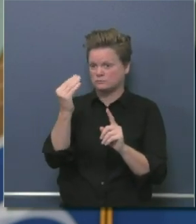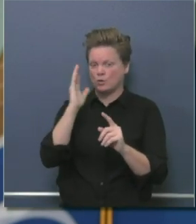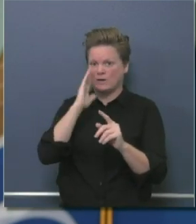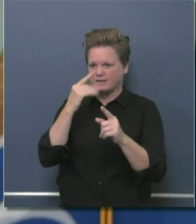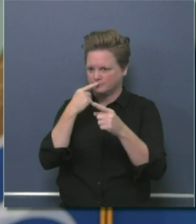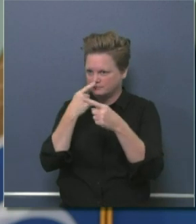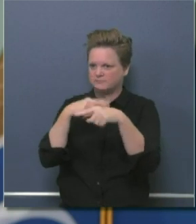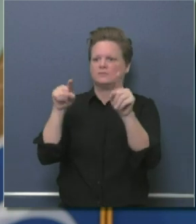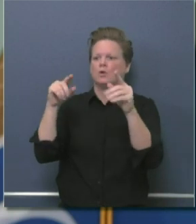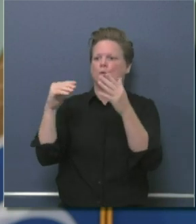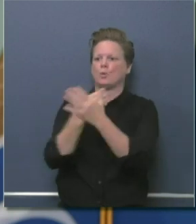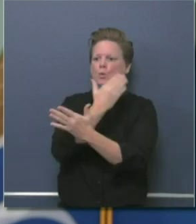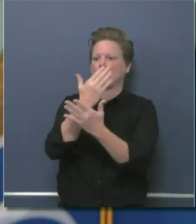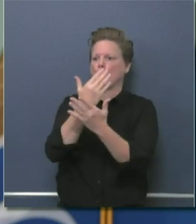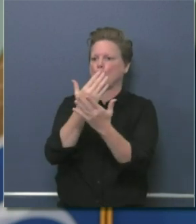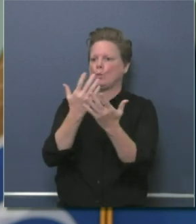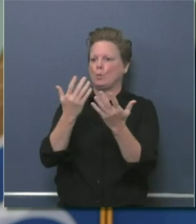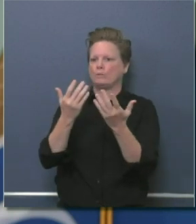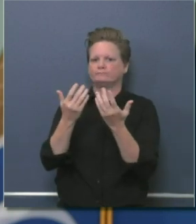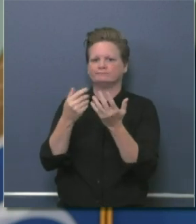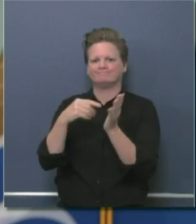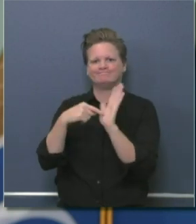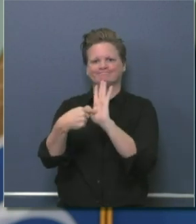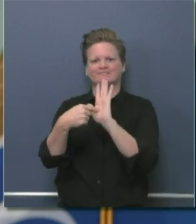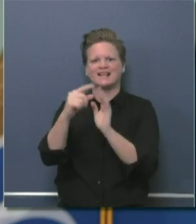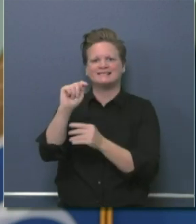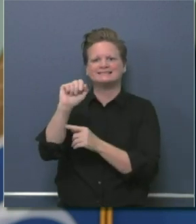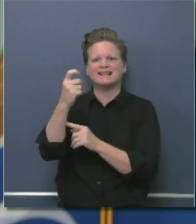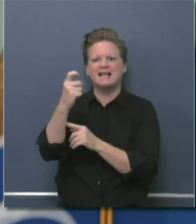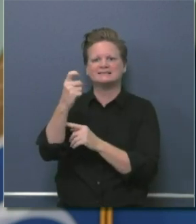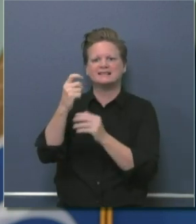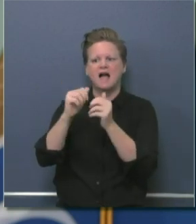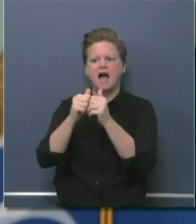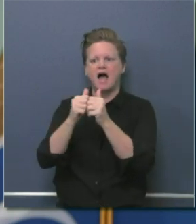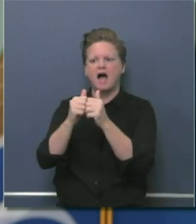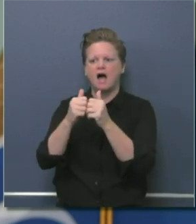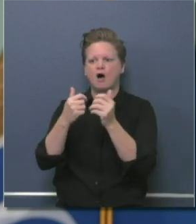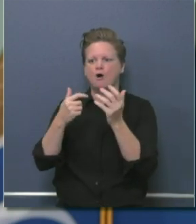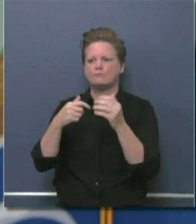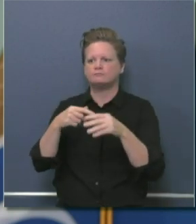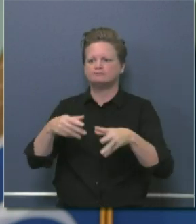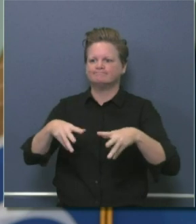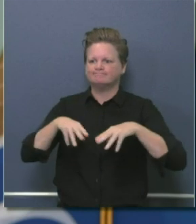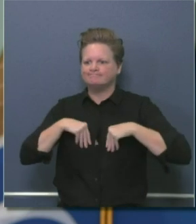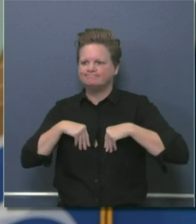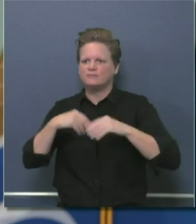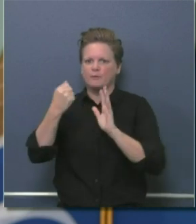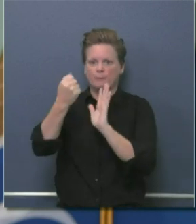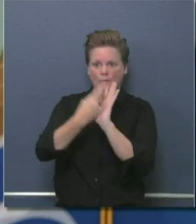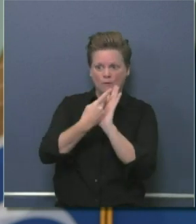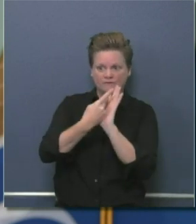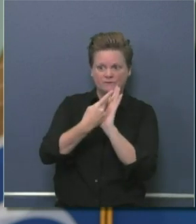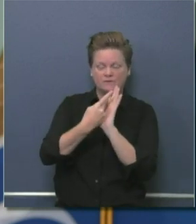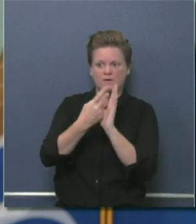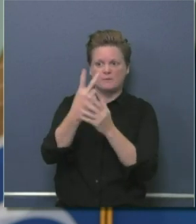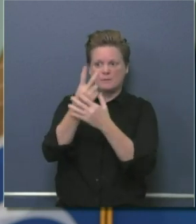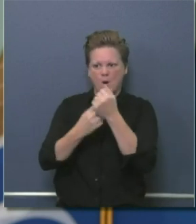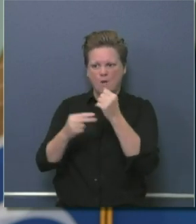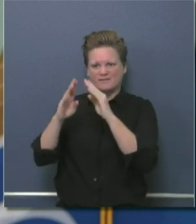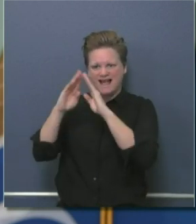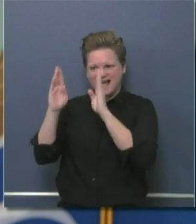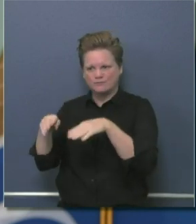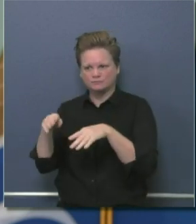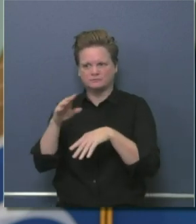their consideration, their consent. I look forward to engaging the legislature, both sides of the aisle, in